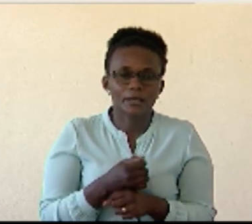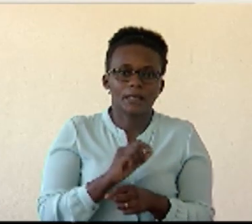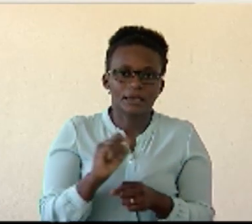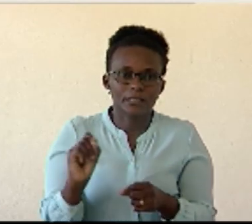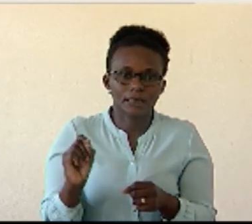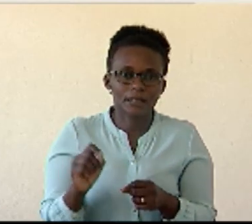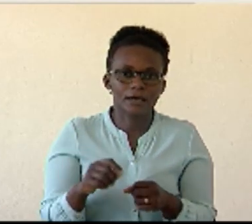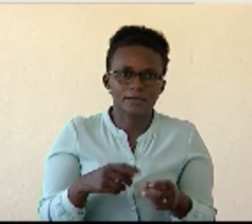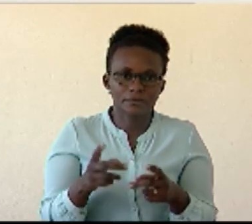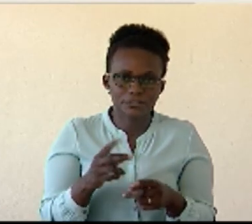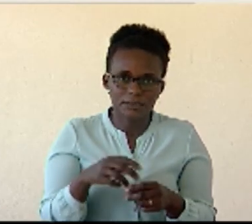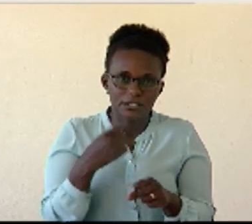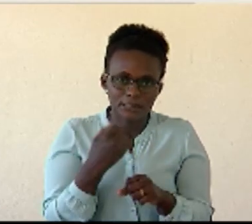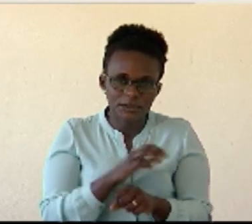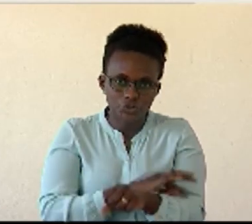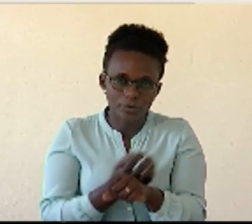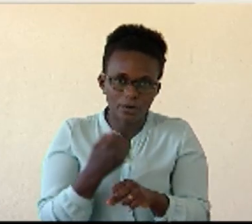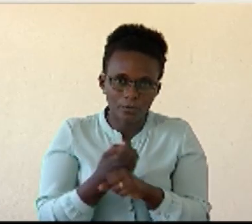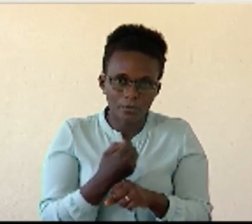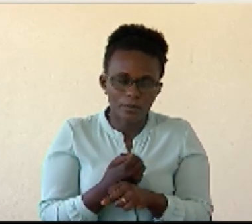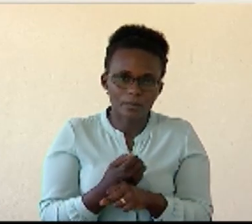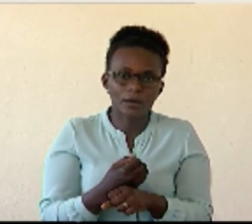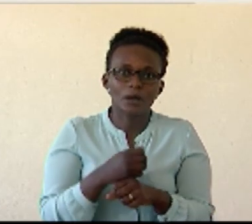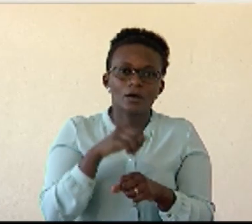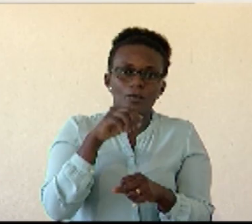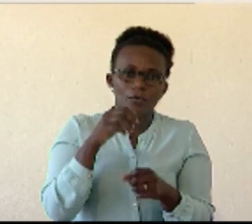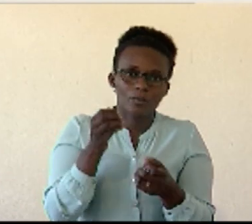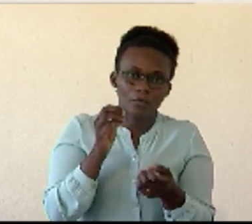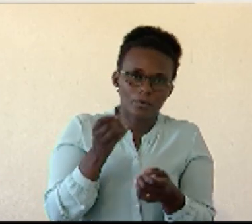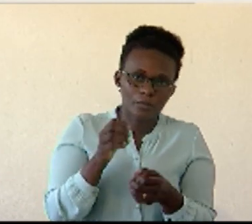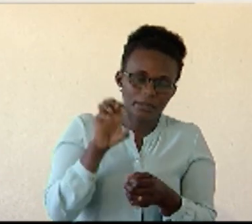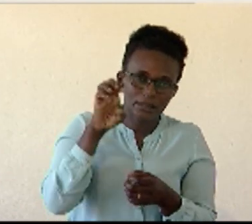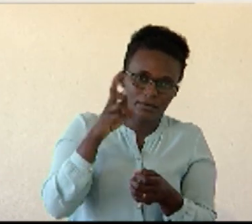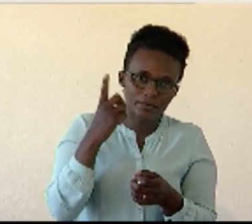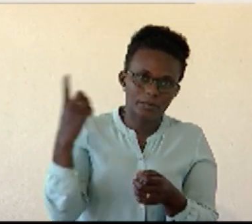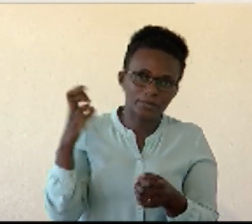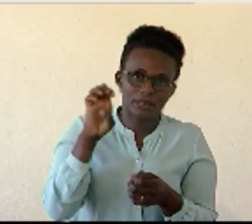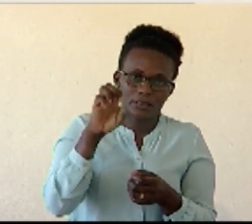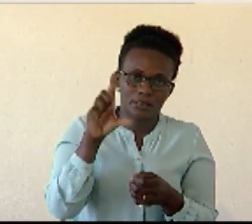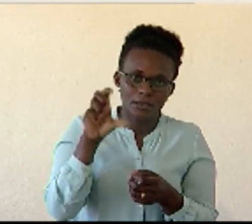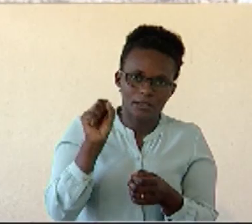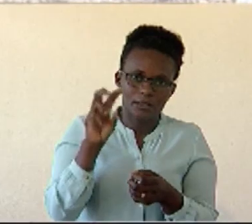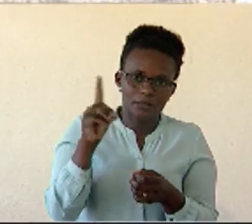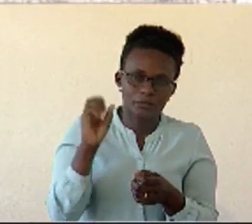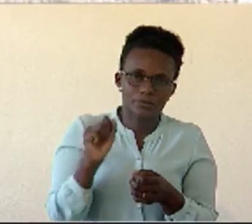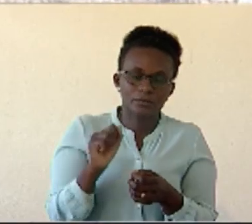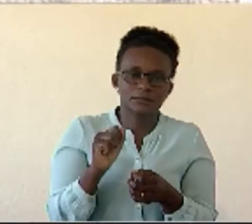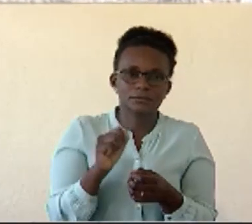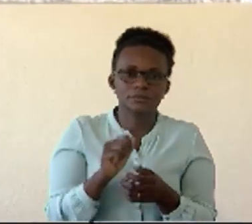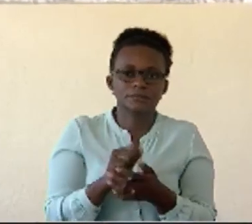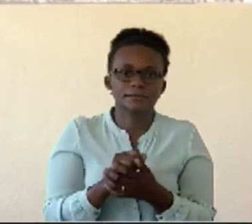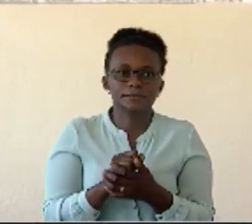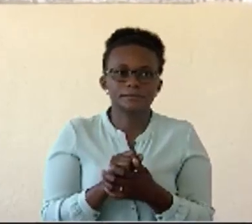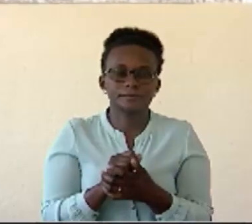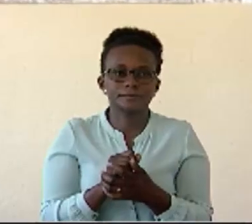So here, we are expecting the reaction, because the copper 2 ions here, when we are using inert electrodes, when the